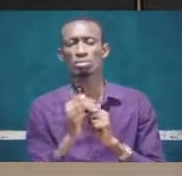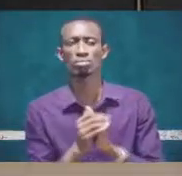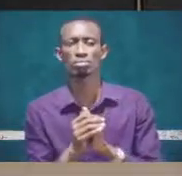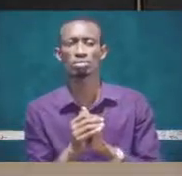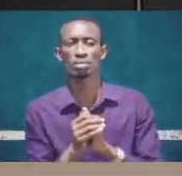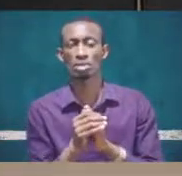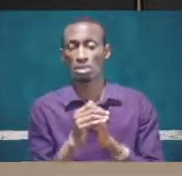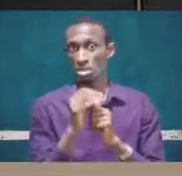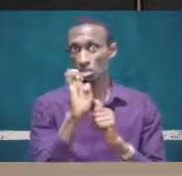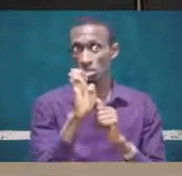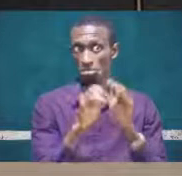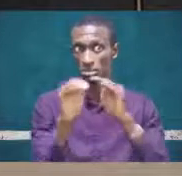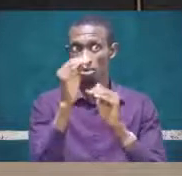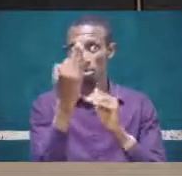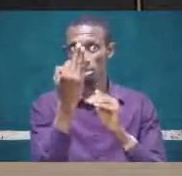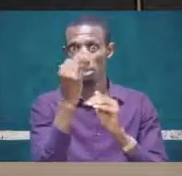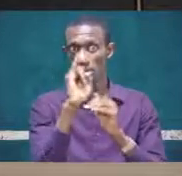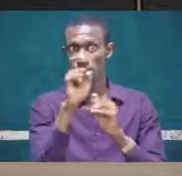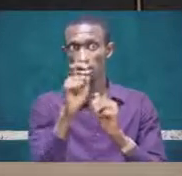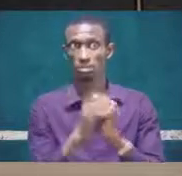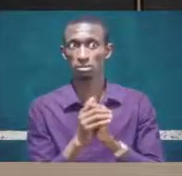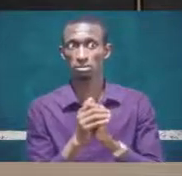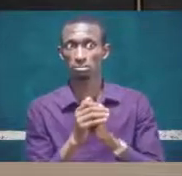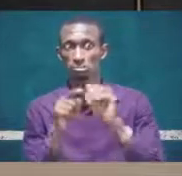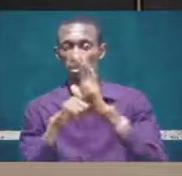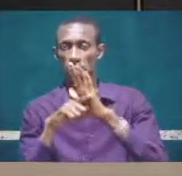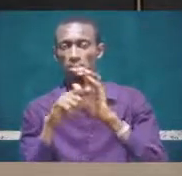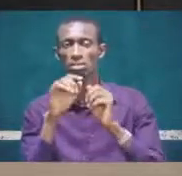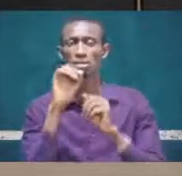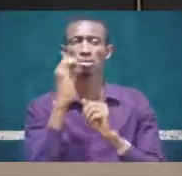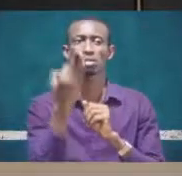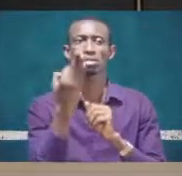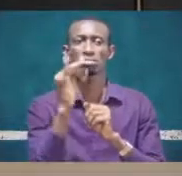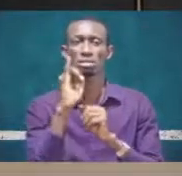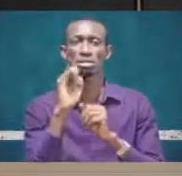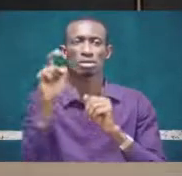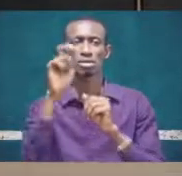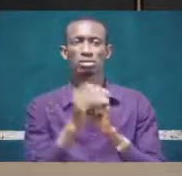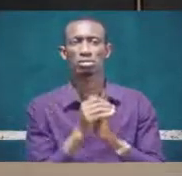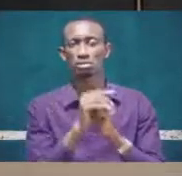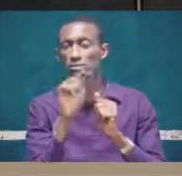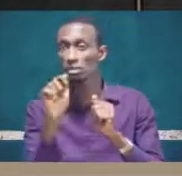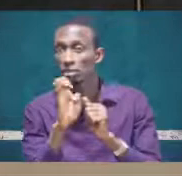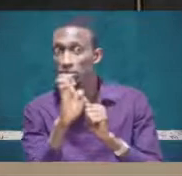minus e power negative 3I x divided by 2I, then plus